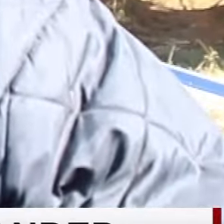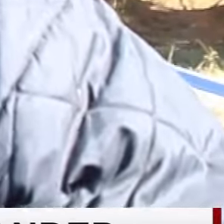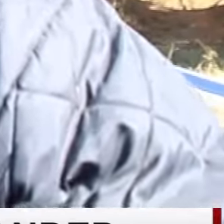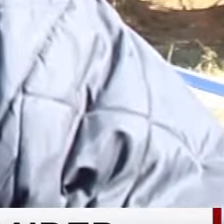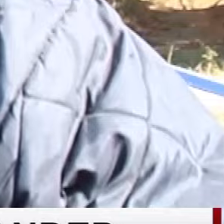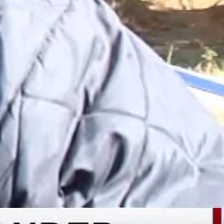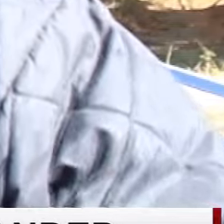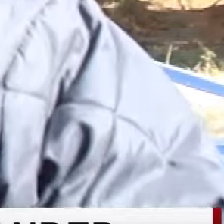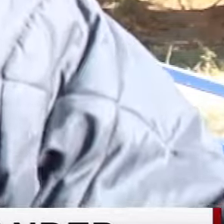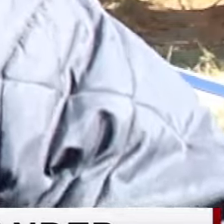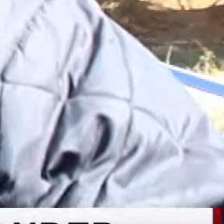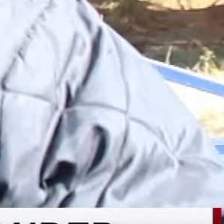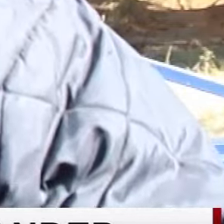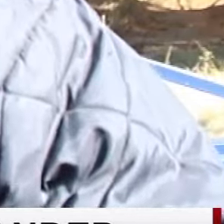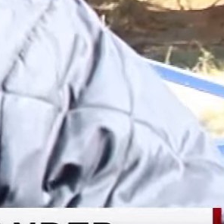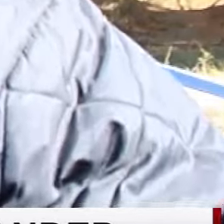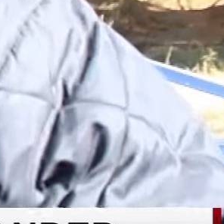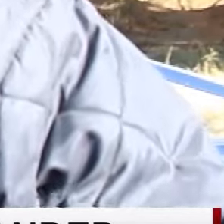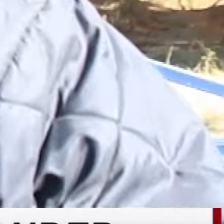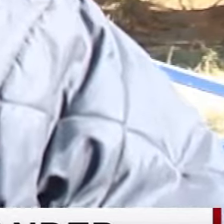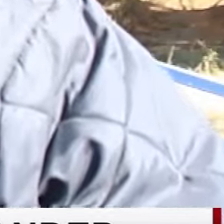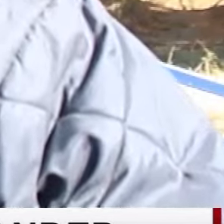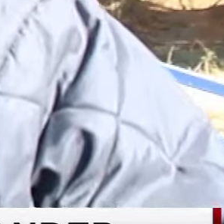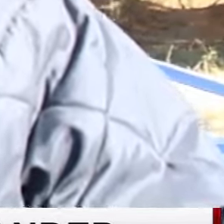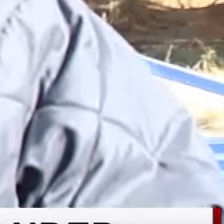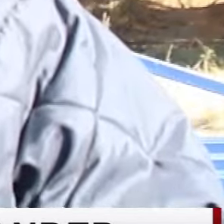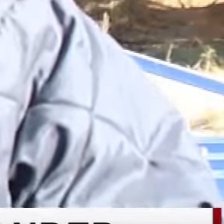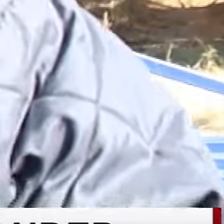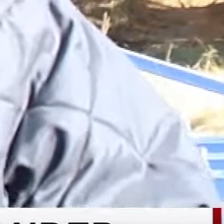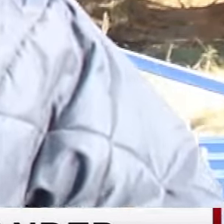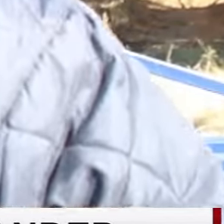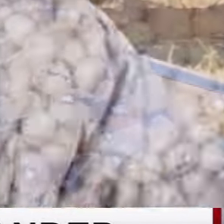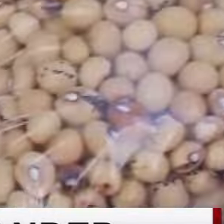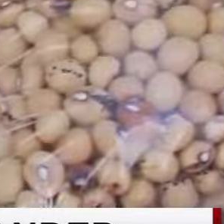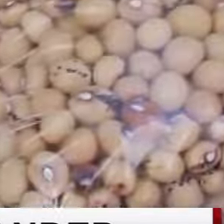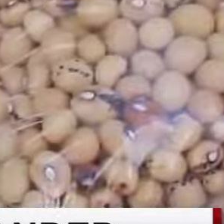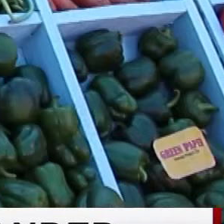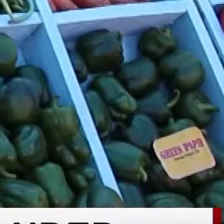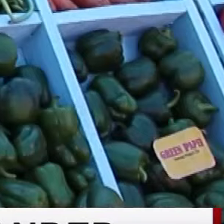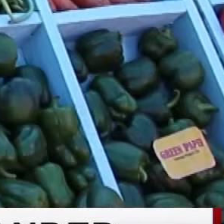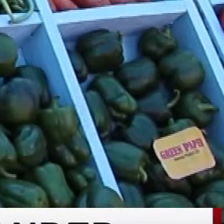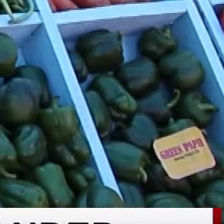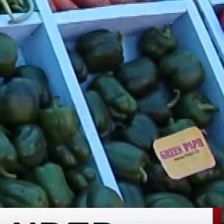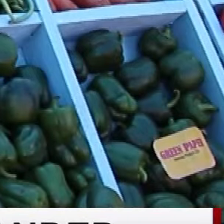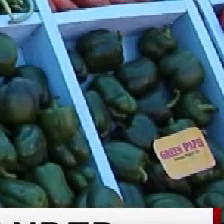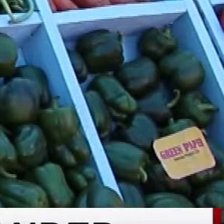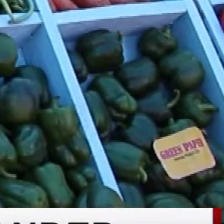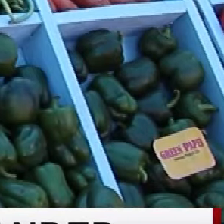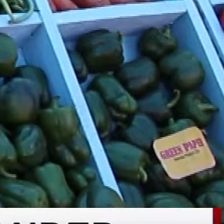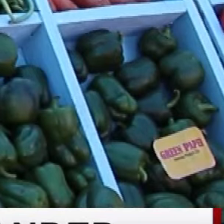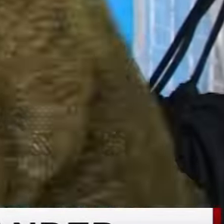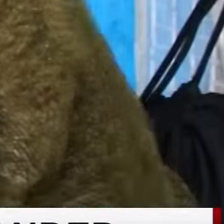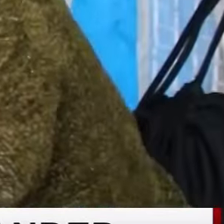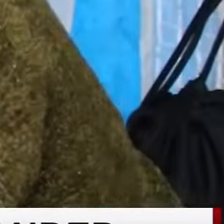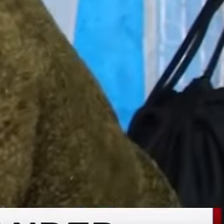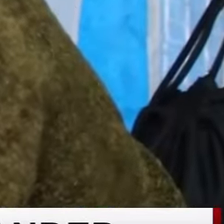the agricultural system in a nice way in time and produce a lot. Kruger Siankuru,